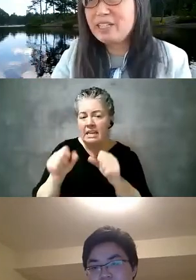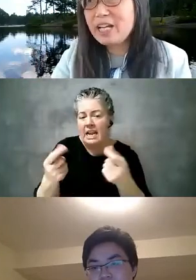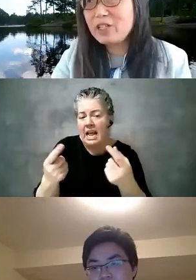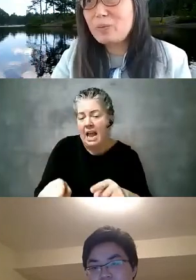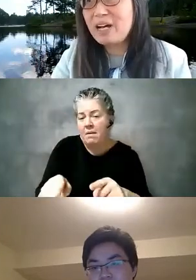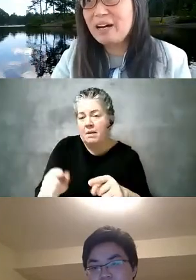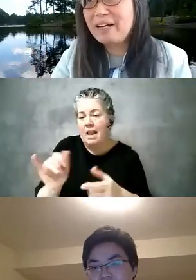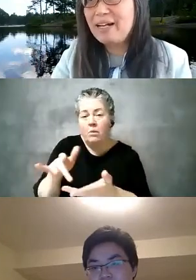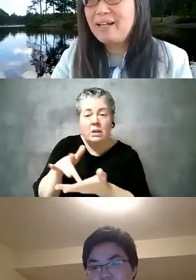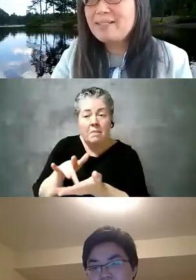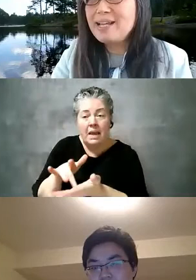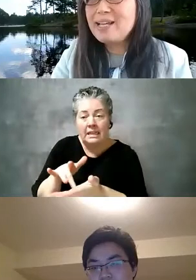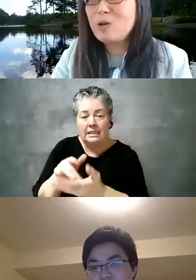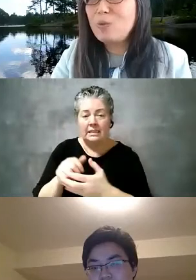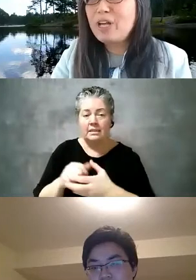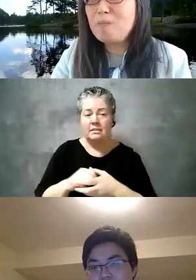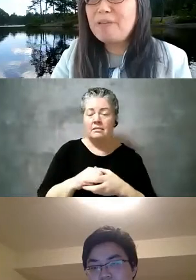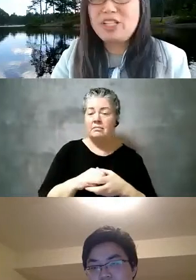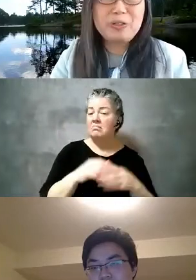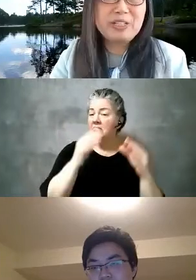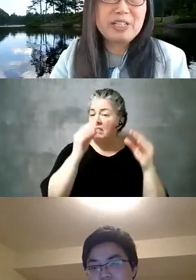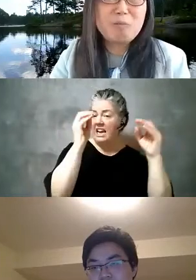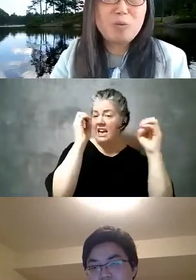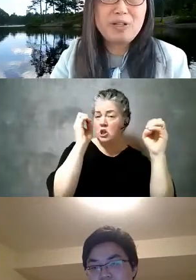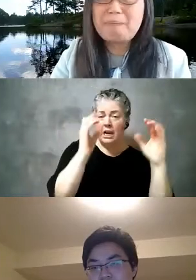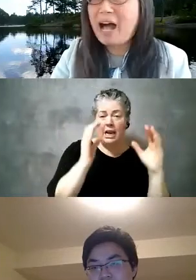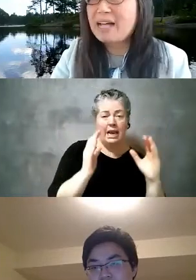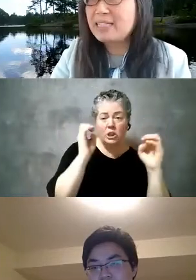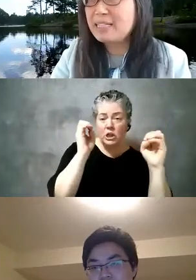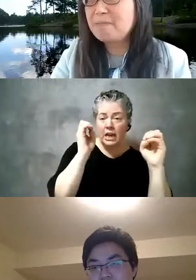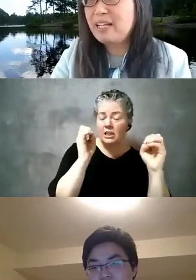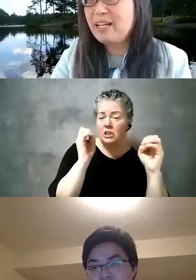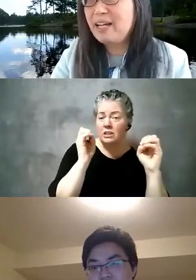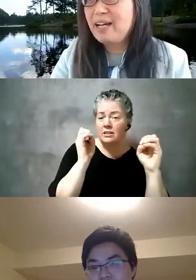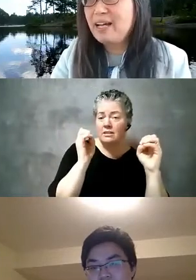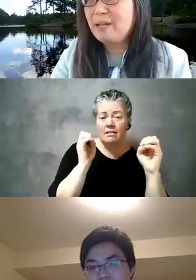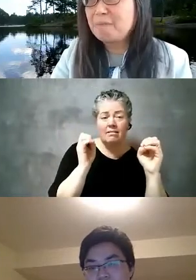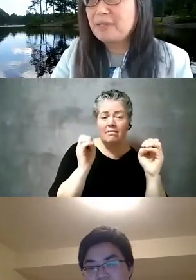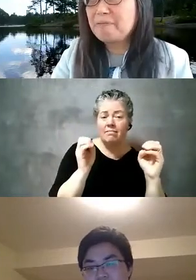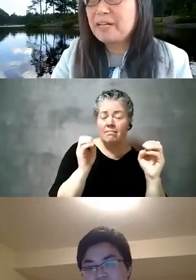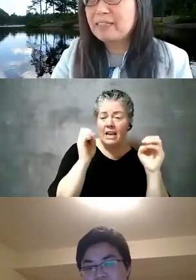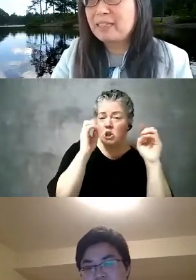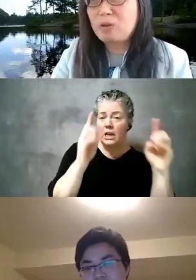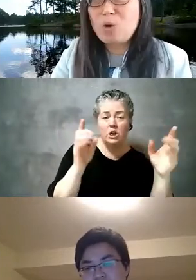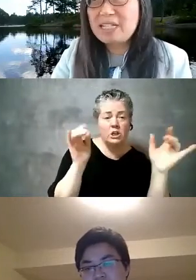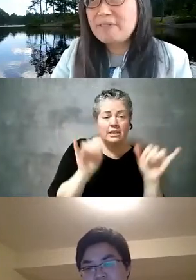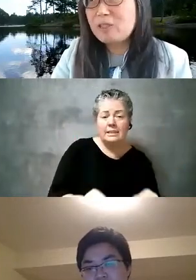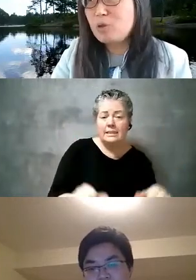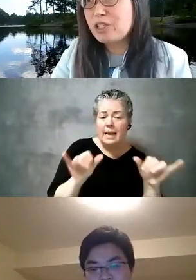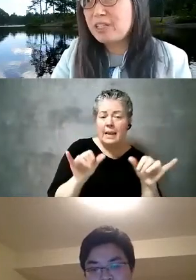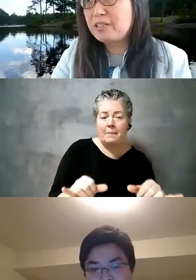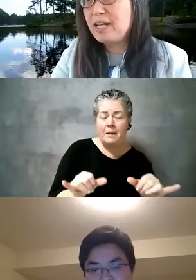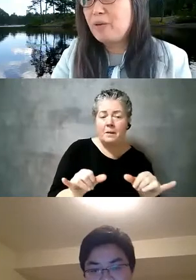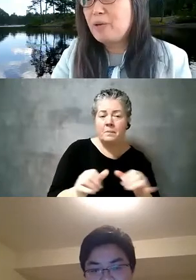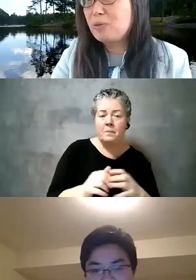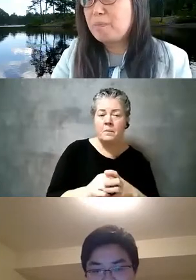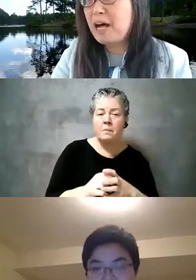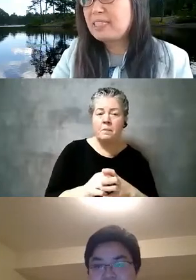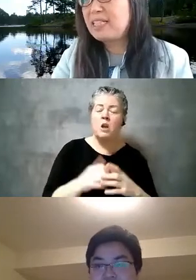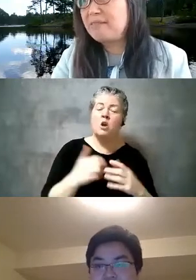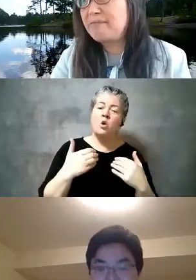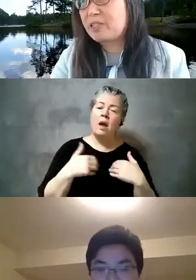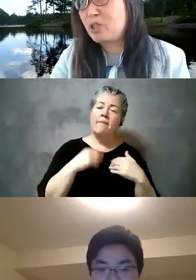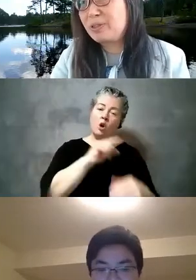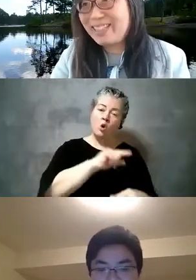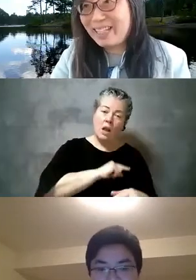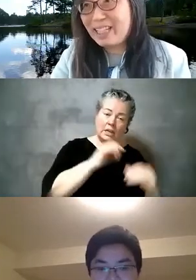in education as well. Let's say, we hope that new curriculum would positively affect the quality of instruction, which will